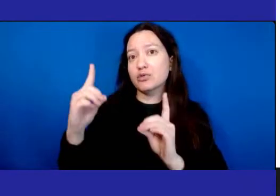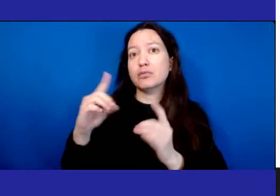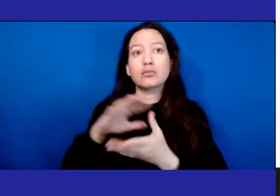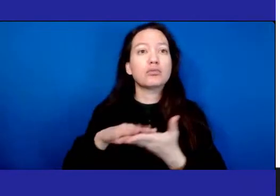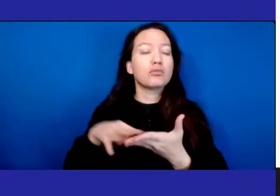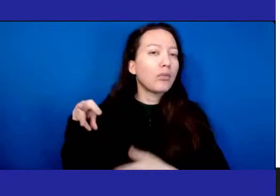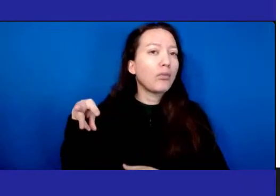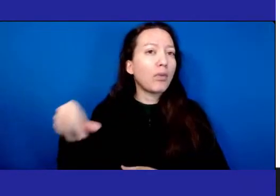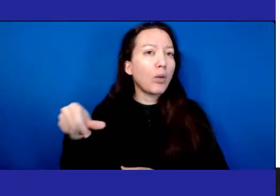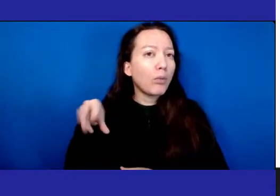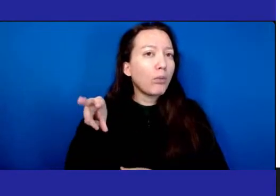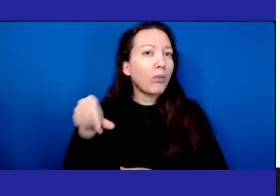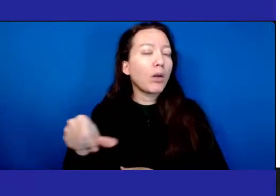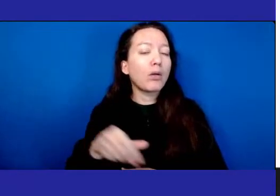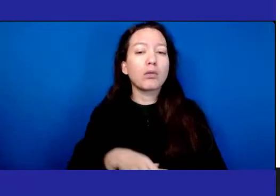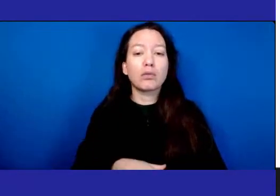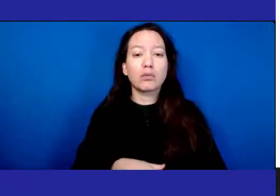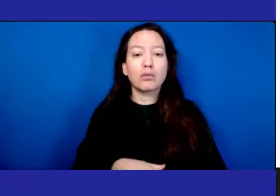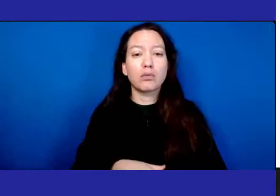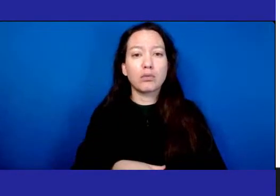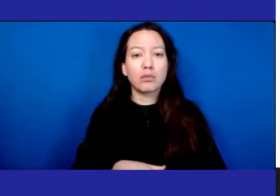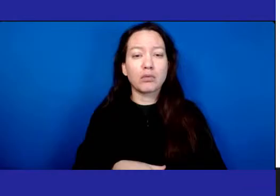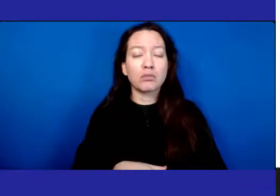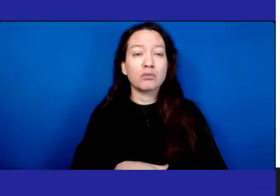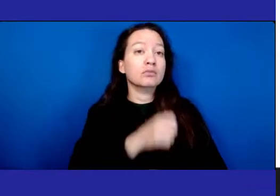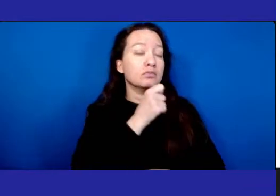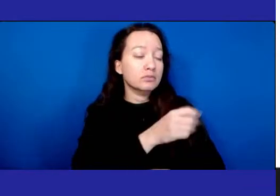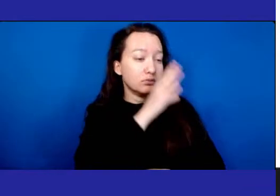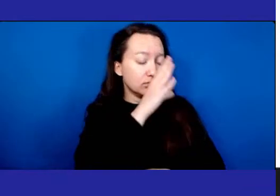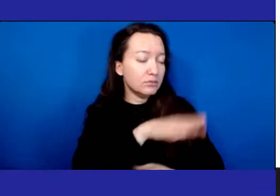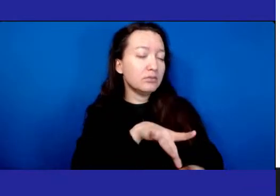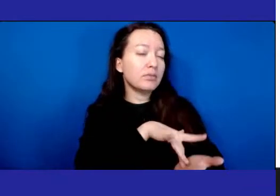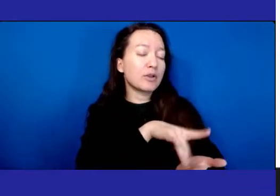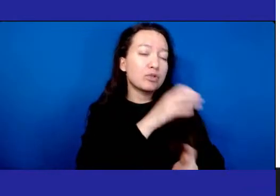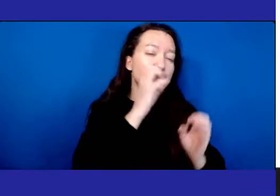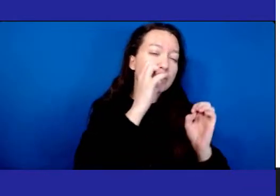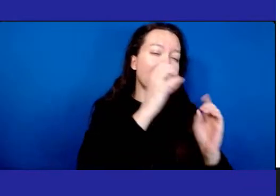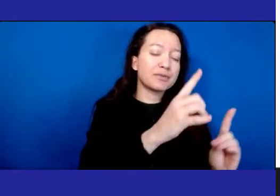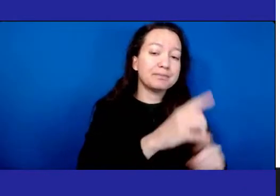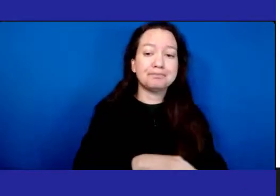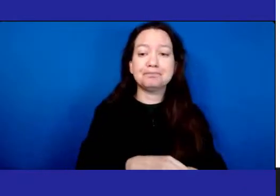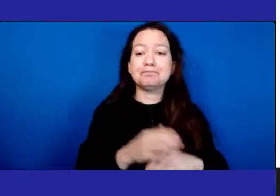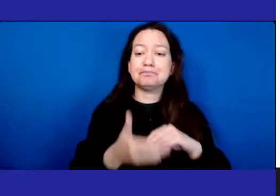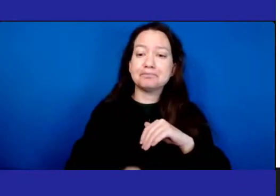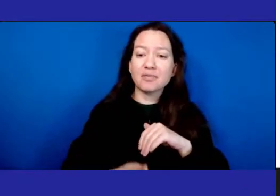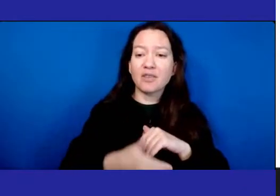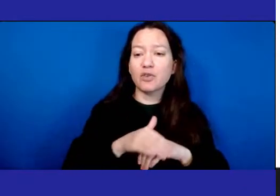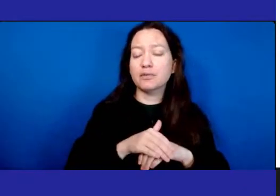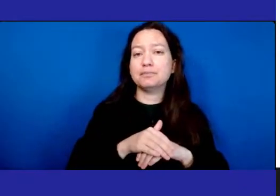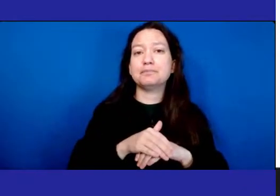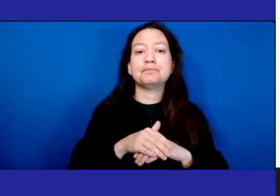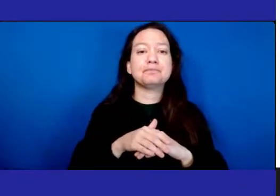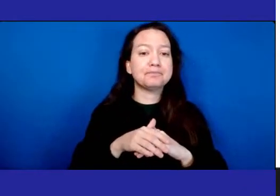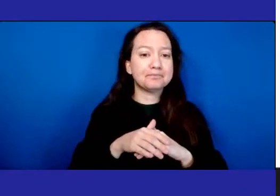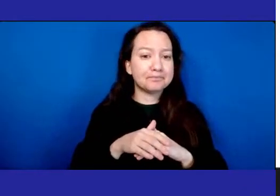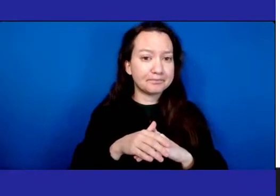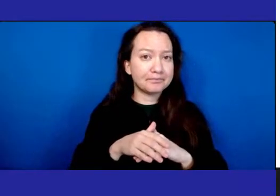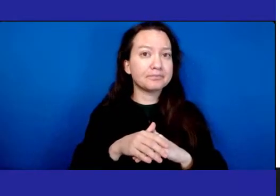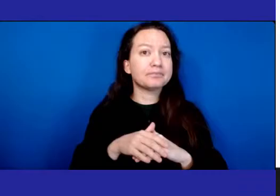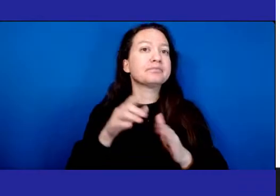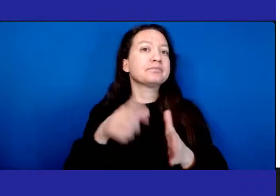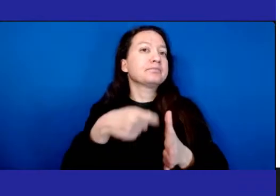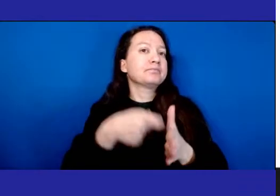expenses, and in turn, indirect medical education covers higher cost